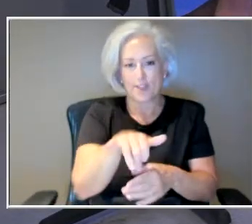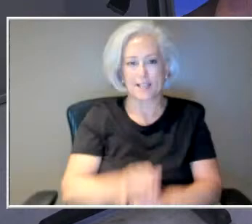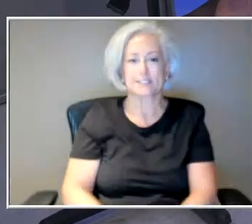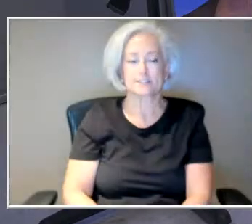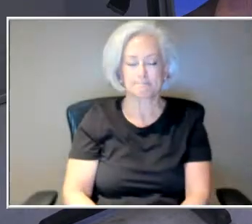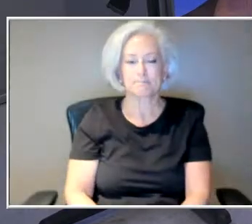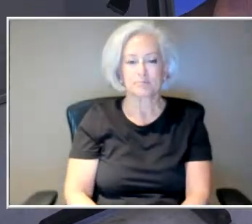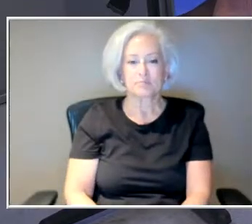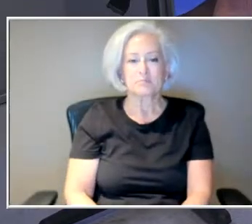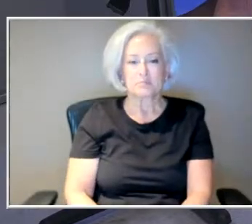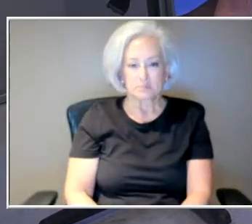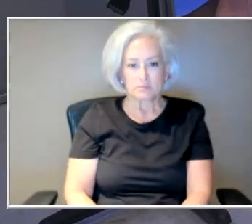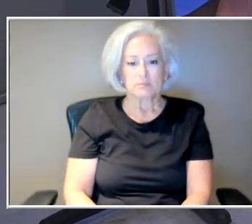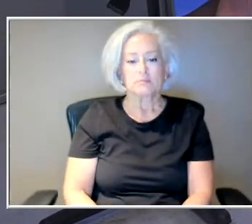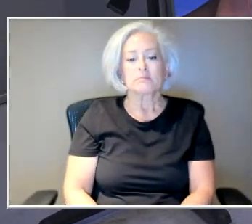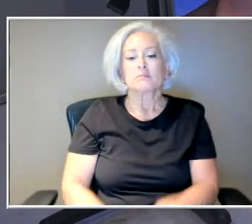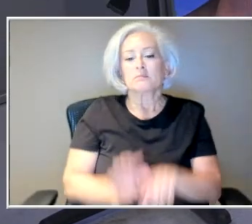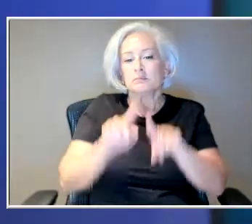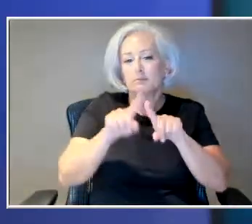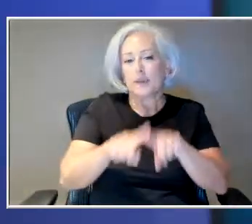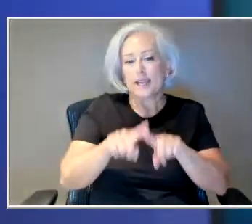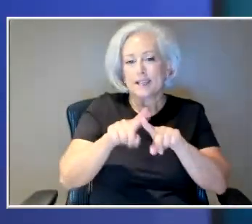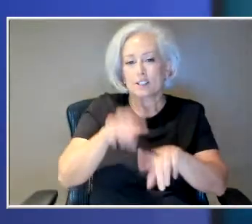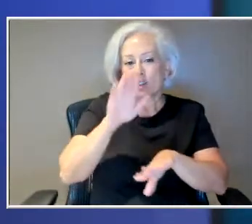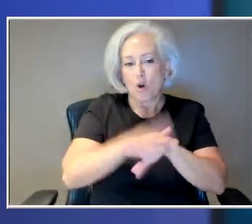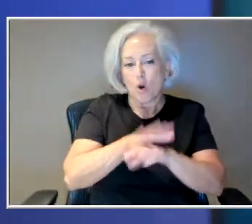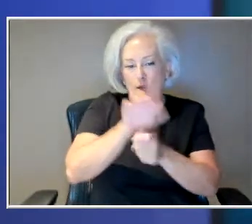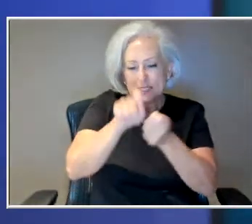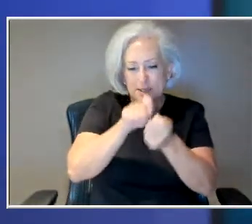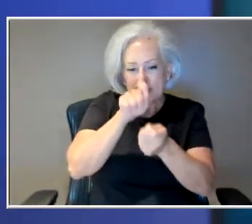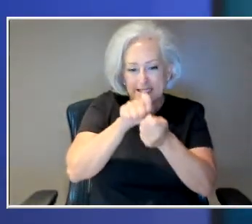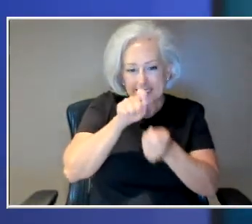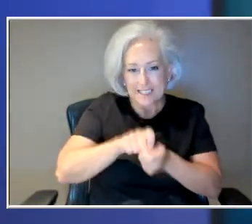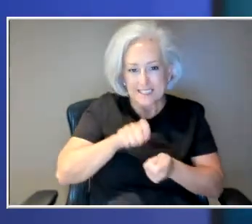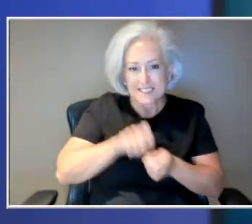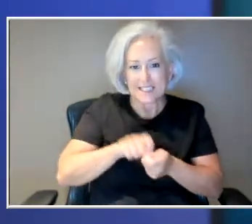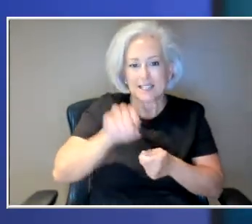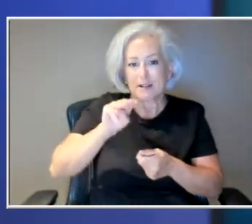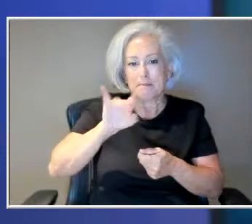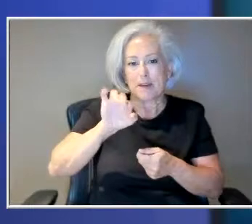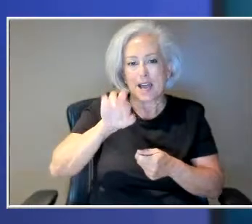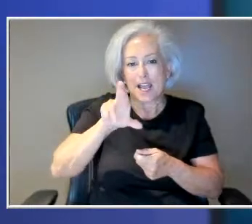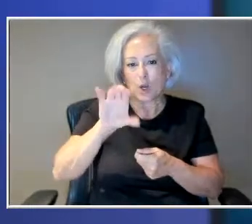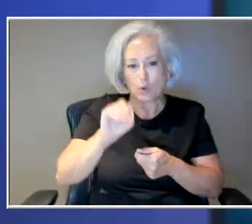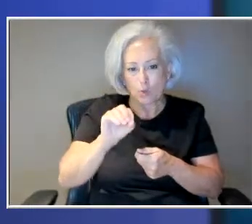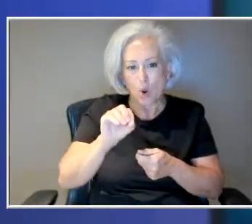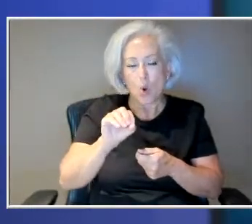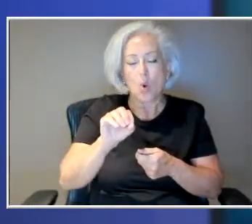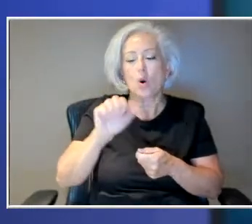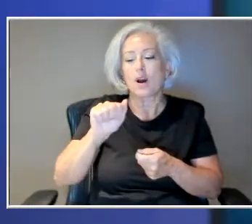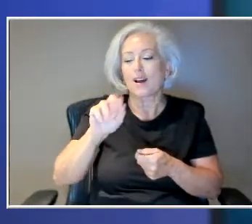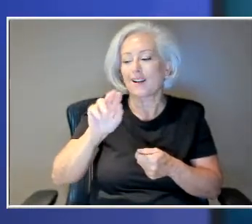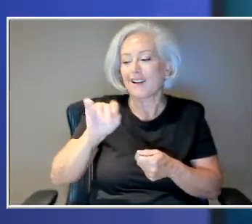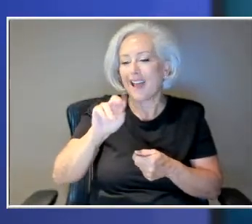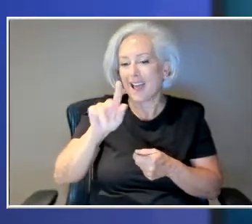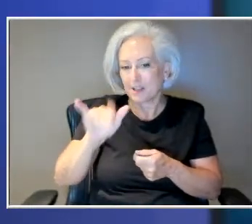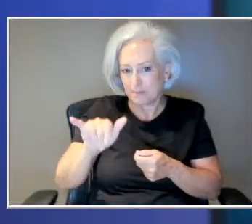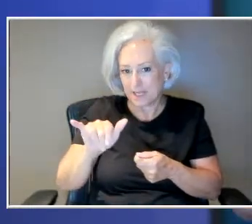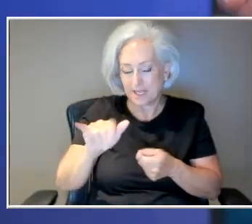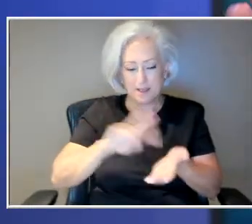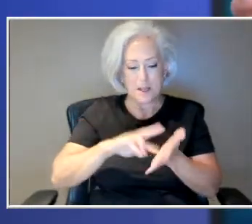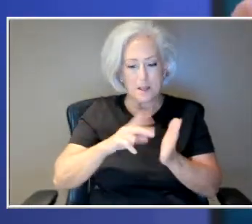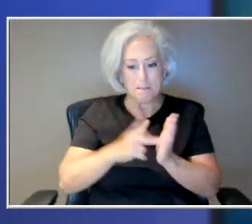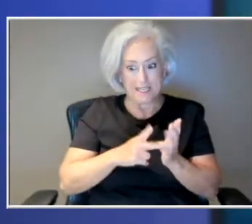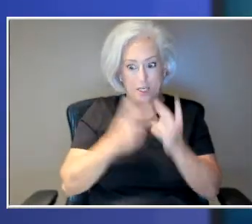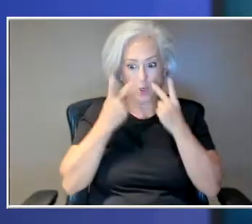the very specific microanatomy, if you will, of the aneurysm, the three-dimensional configuration of its shape and